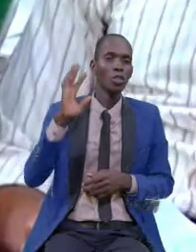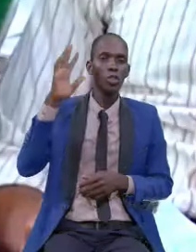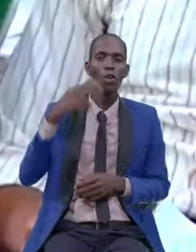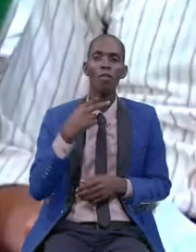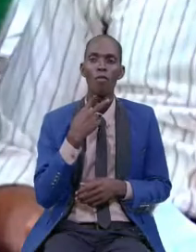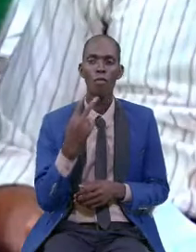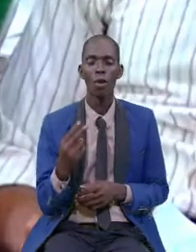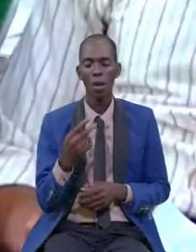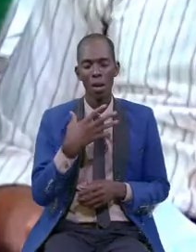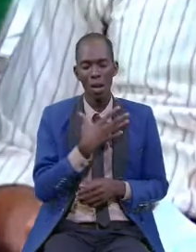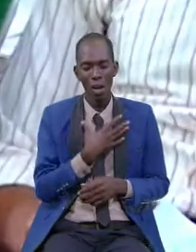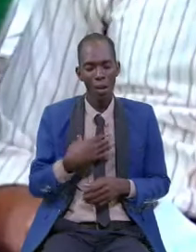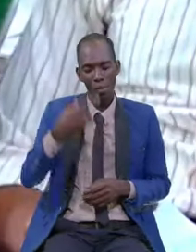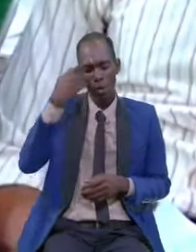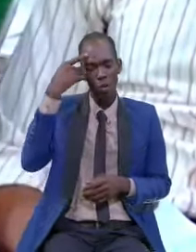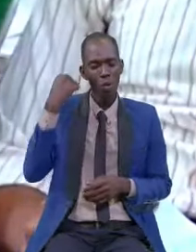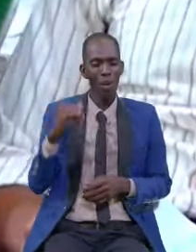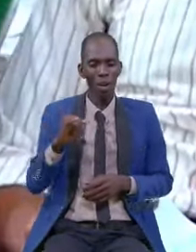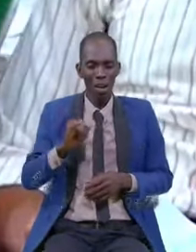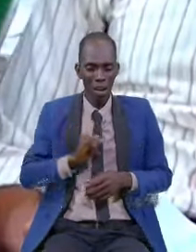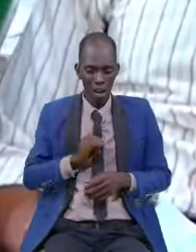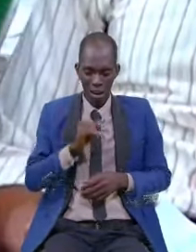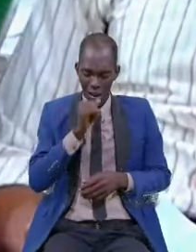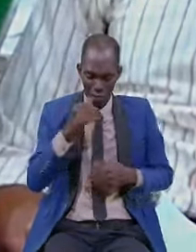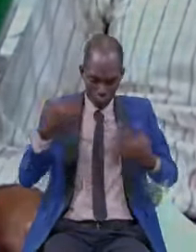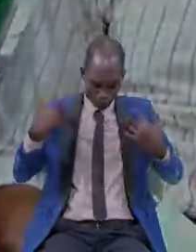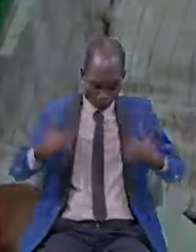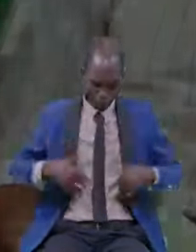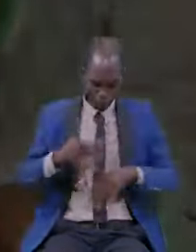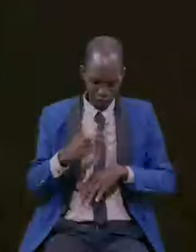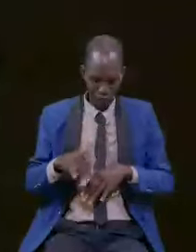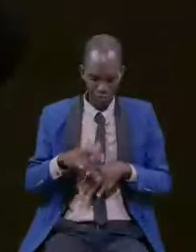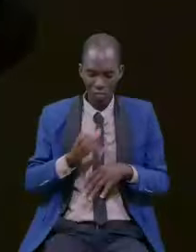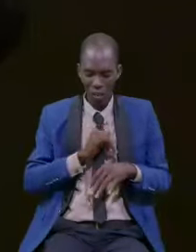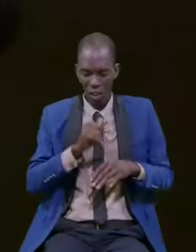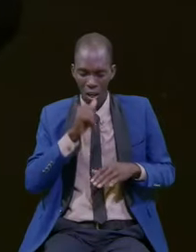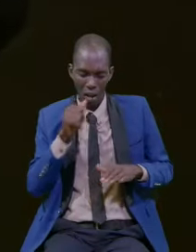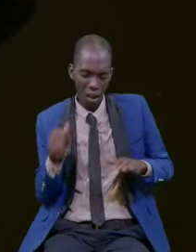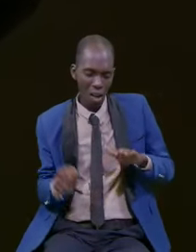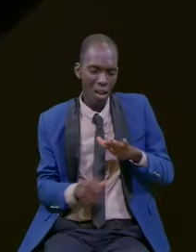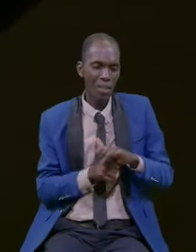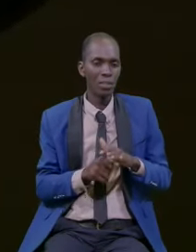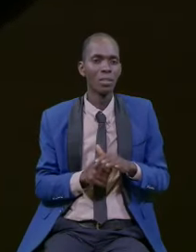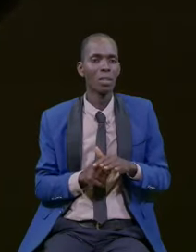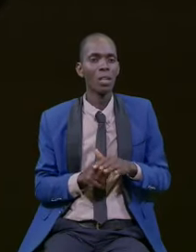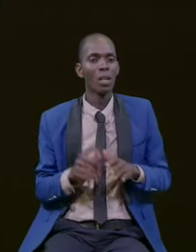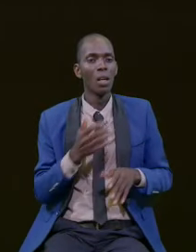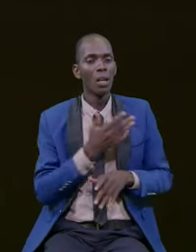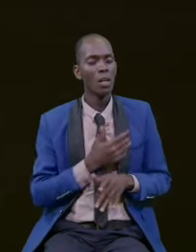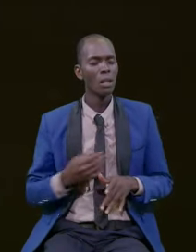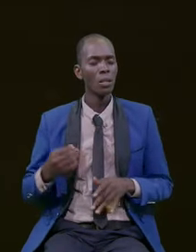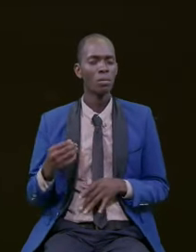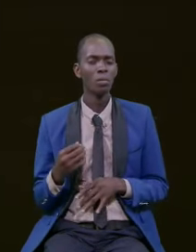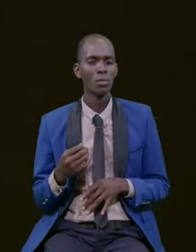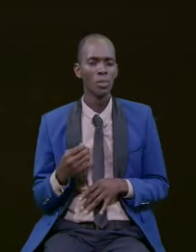am naked. Who told you that you are naked? Have you eaten of that